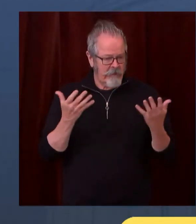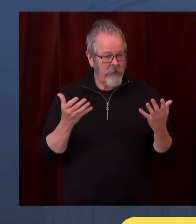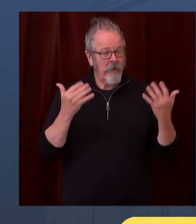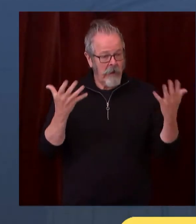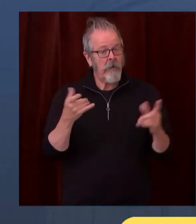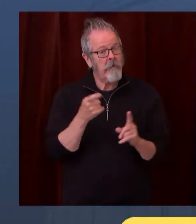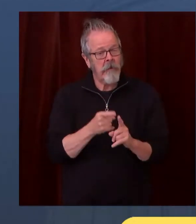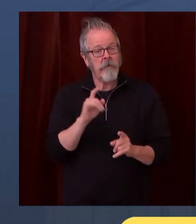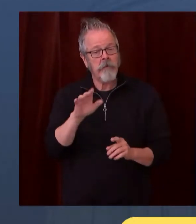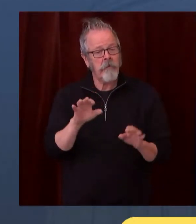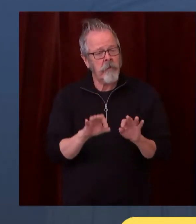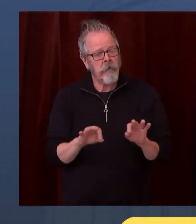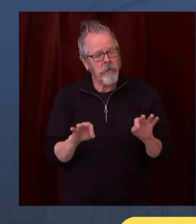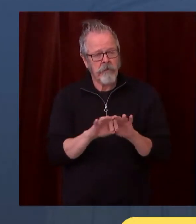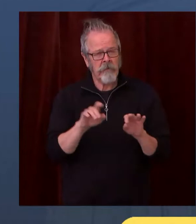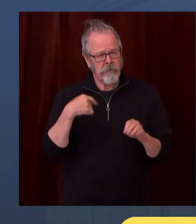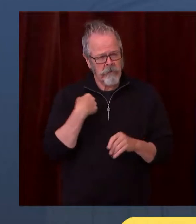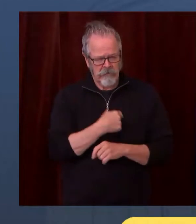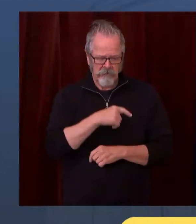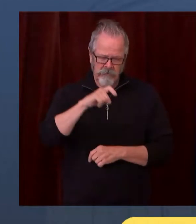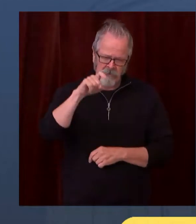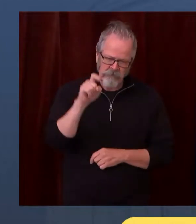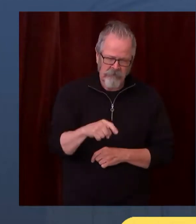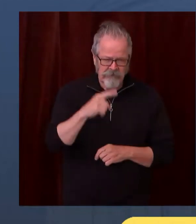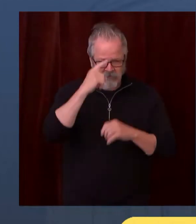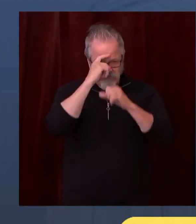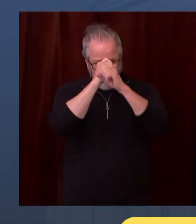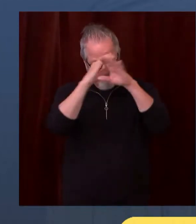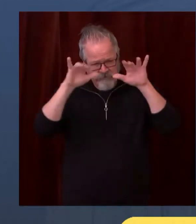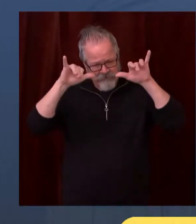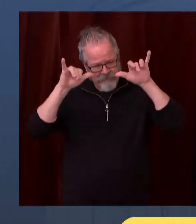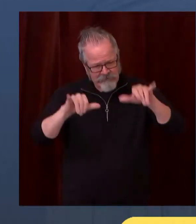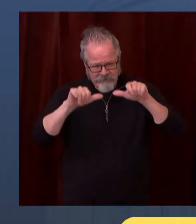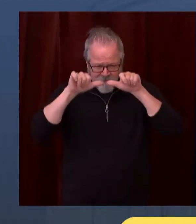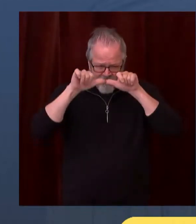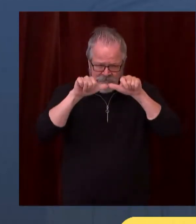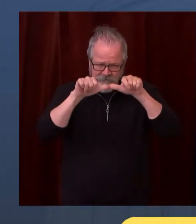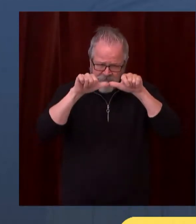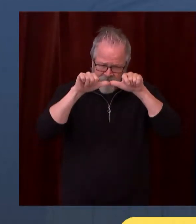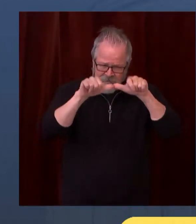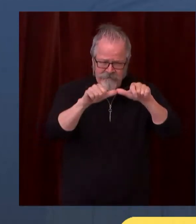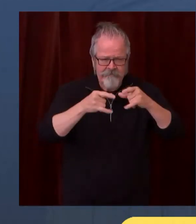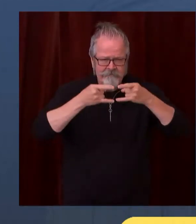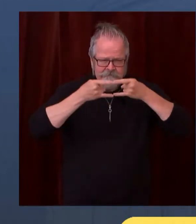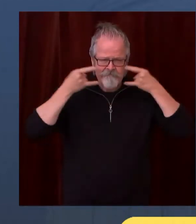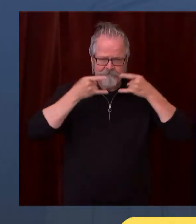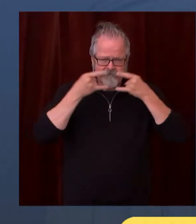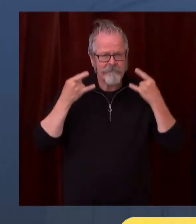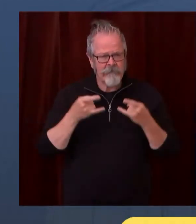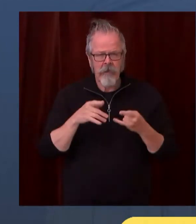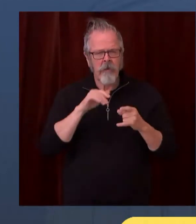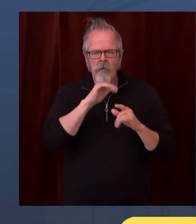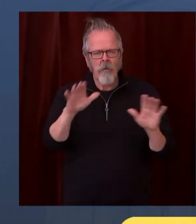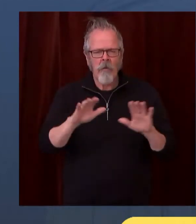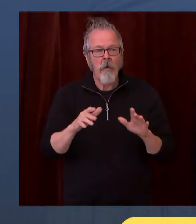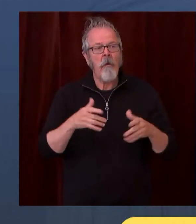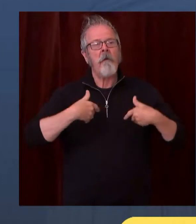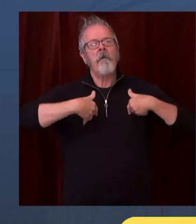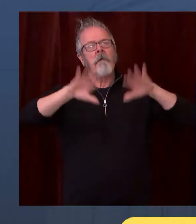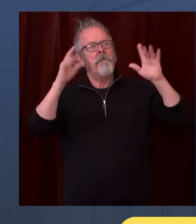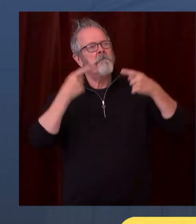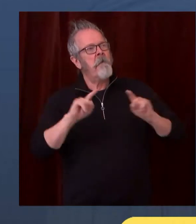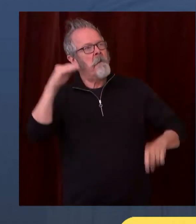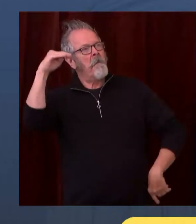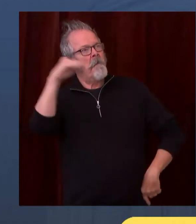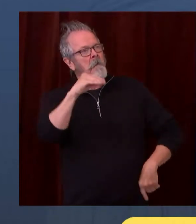before, but it has come back. And some would say it's deja vu all over again. We need these cases to